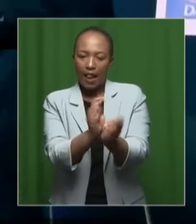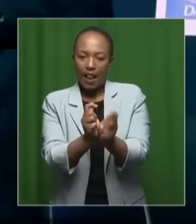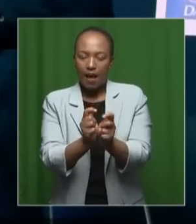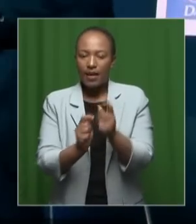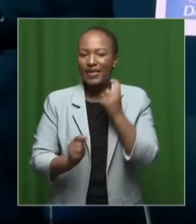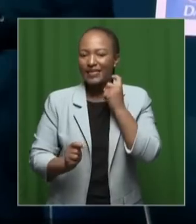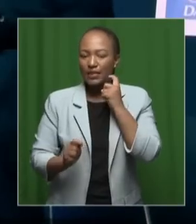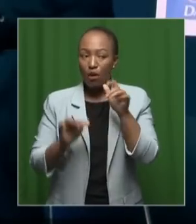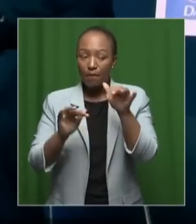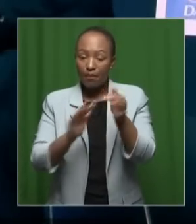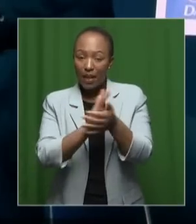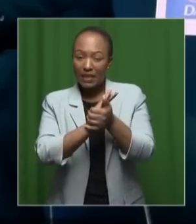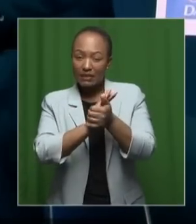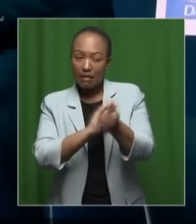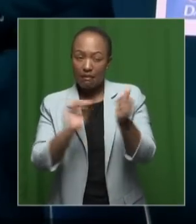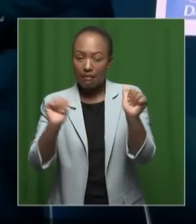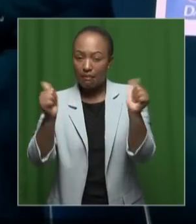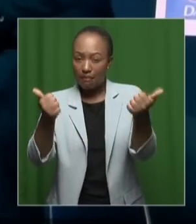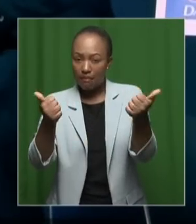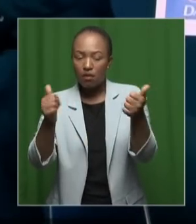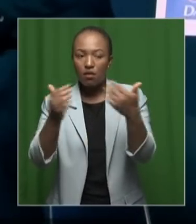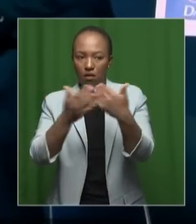country and conduct